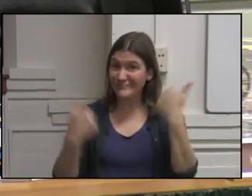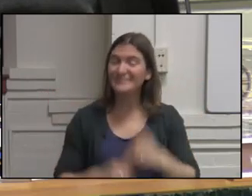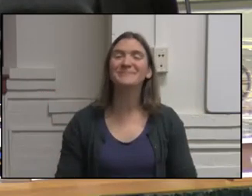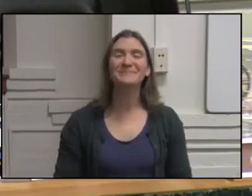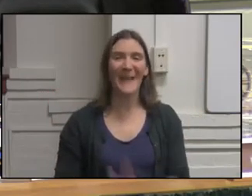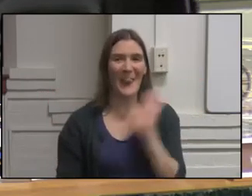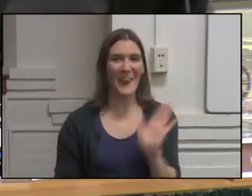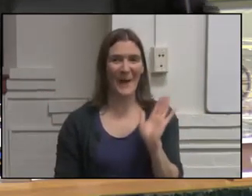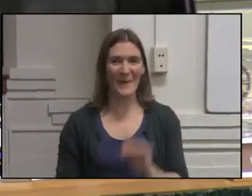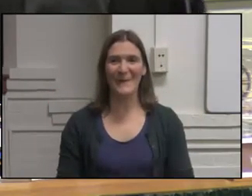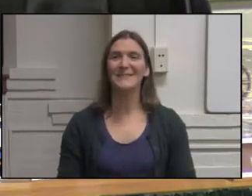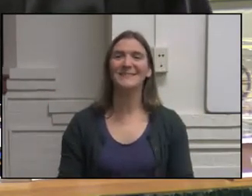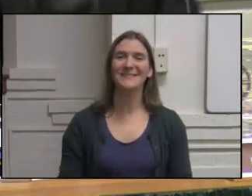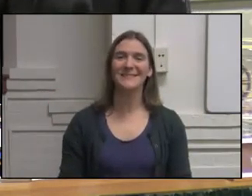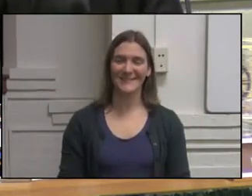Hello.